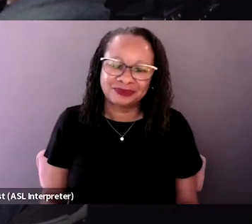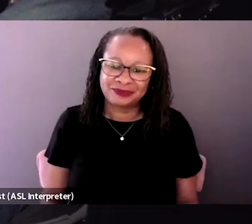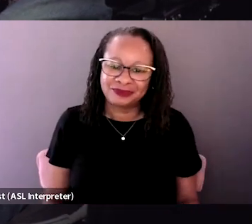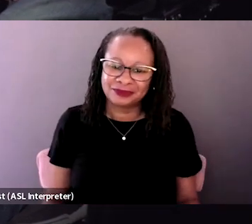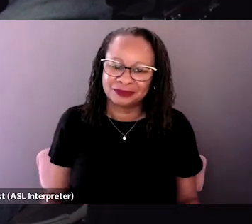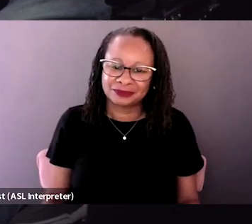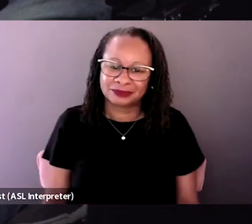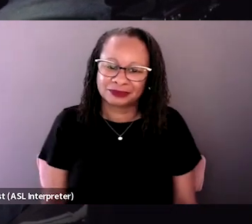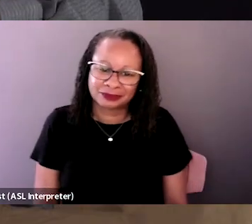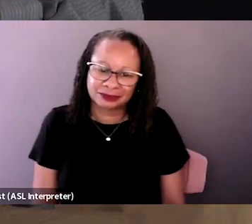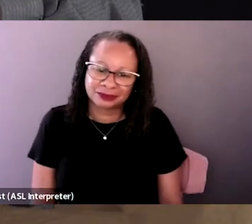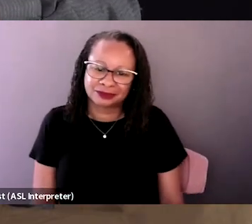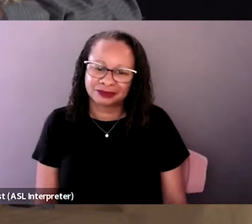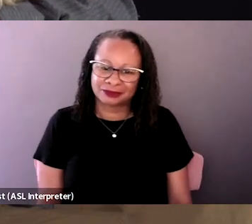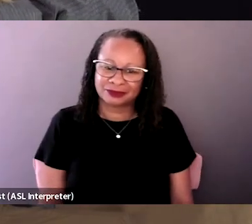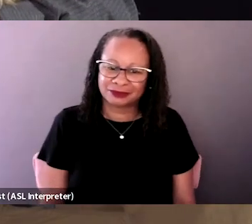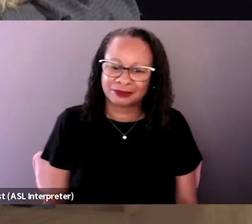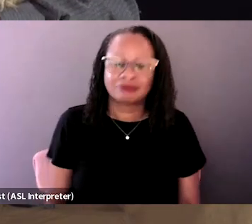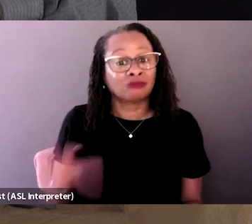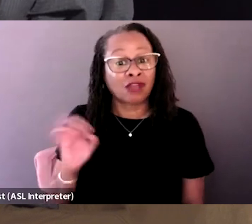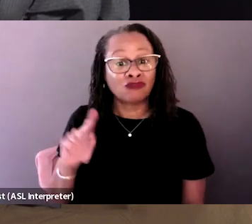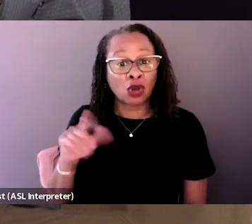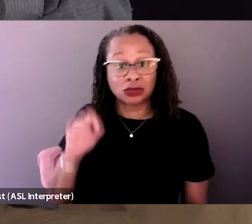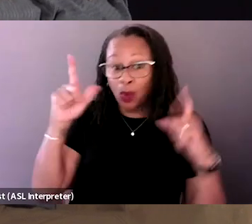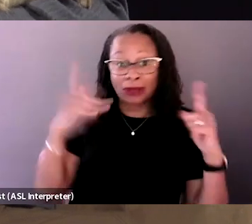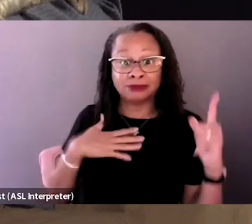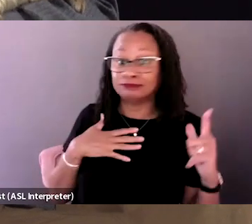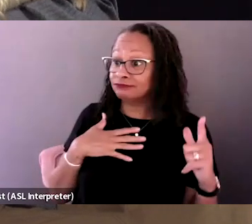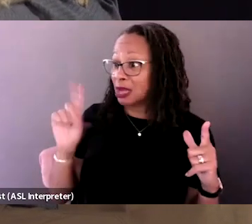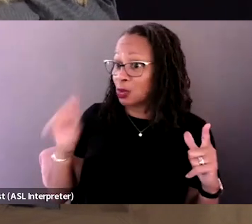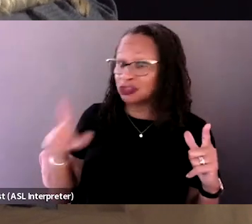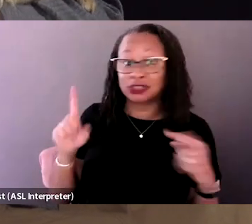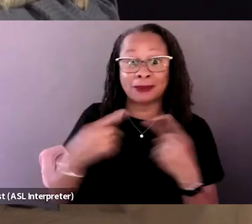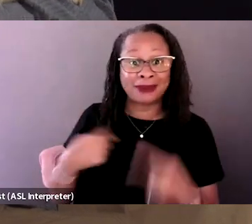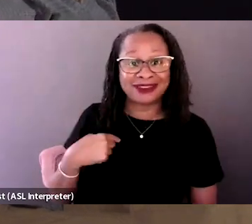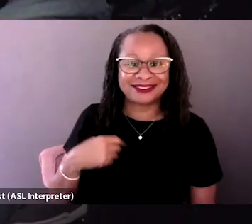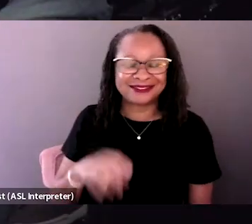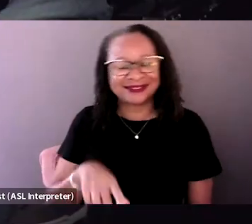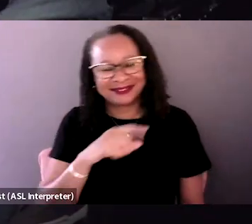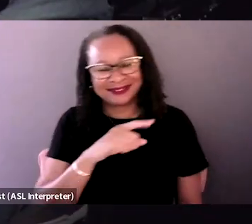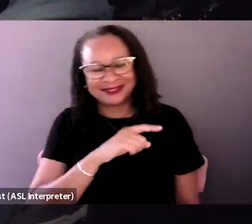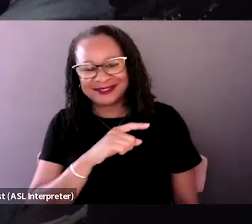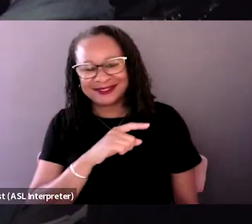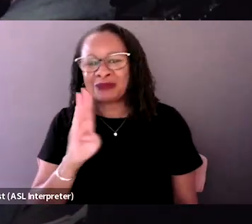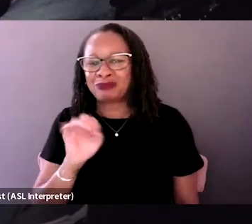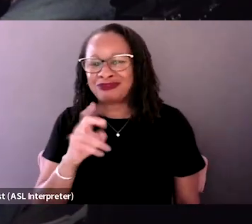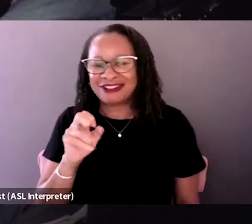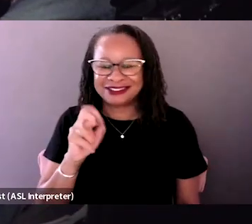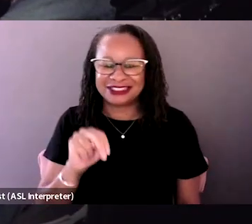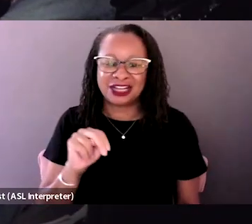No, I mean, Frodo is interested in this question. But Frodo's very interested in this question. We